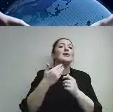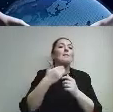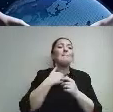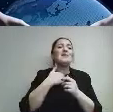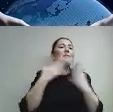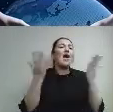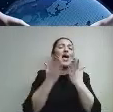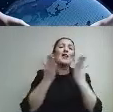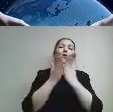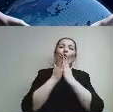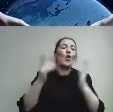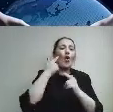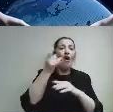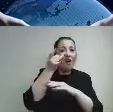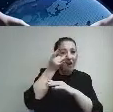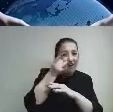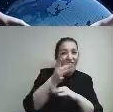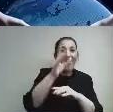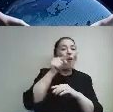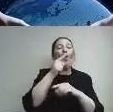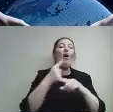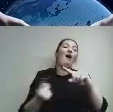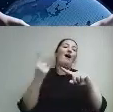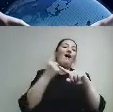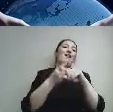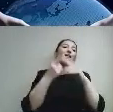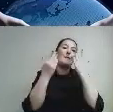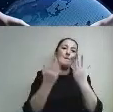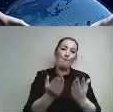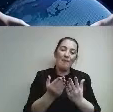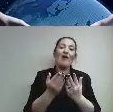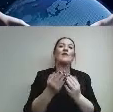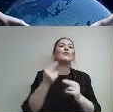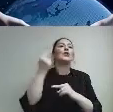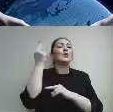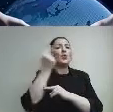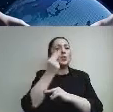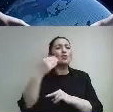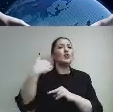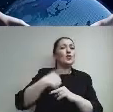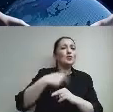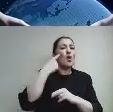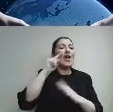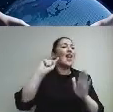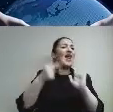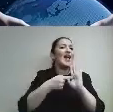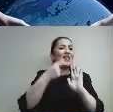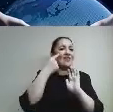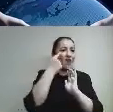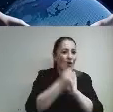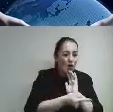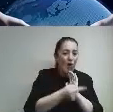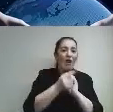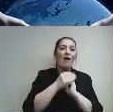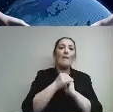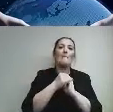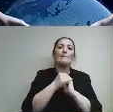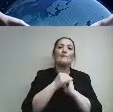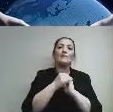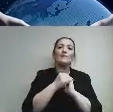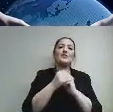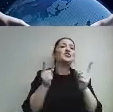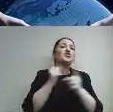diversity and inclusion targets scorecards of many global companies have this awareness